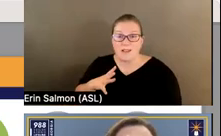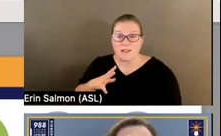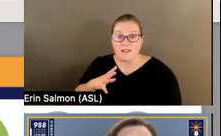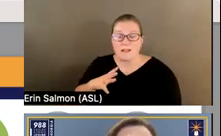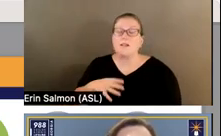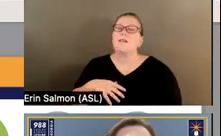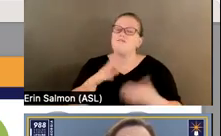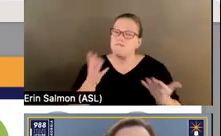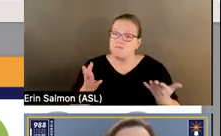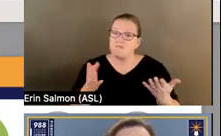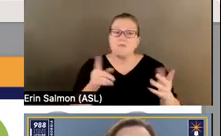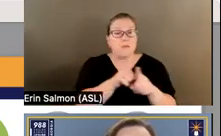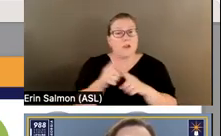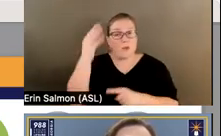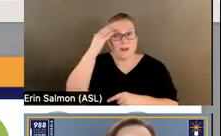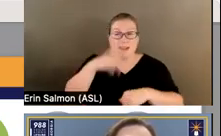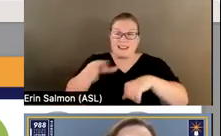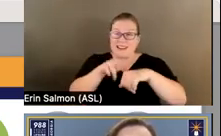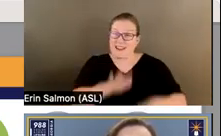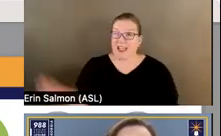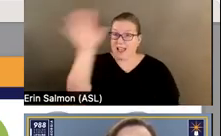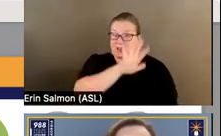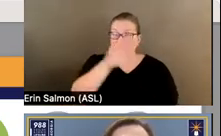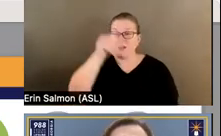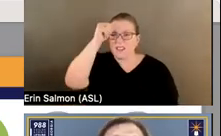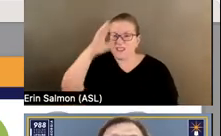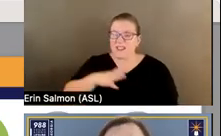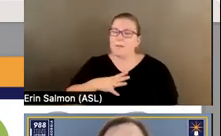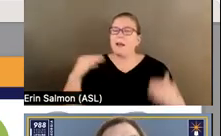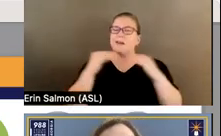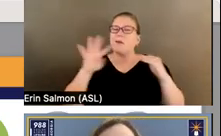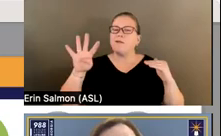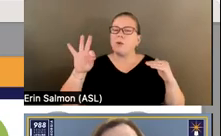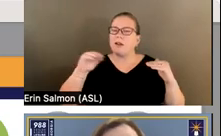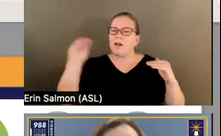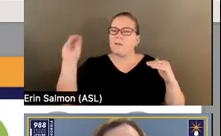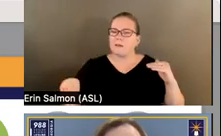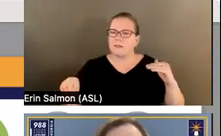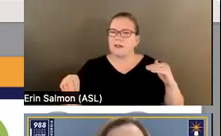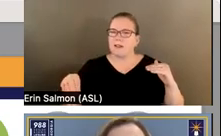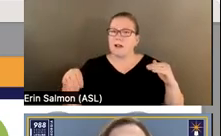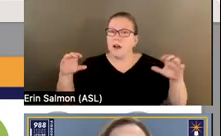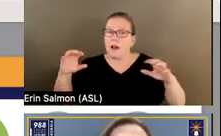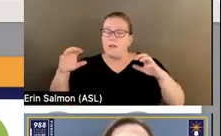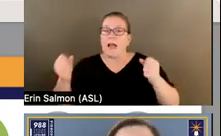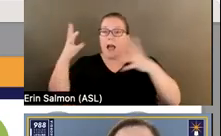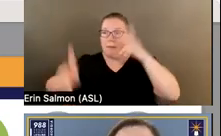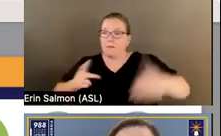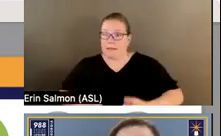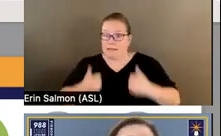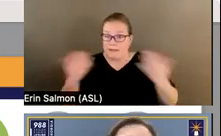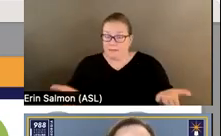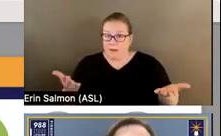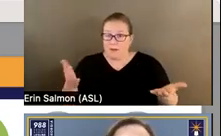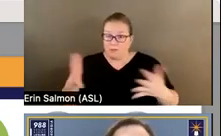also know that nationally, males make up 49% of the population, but they're 80% of the suicides. And we also